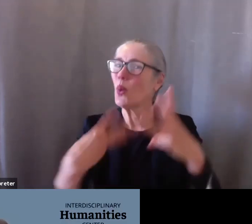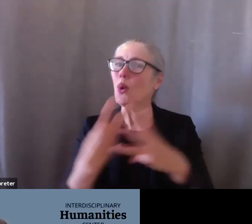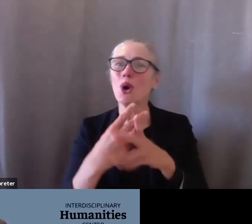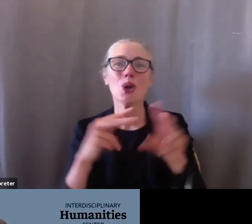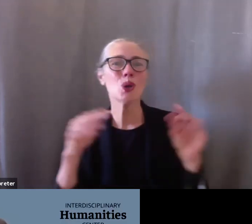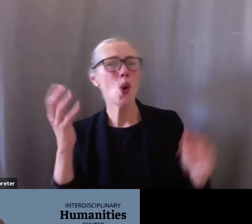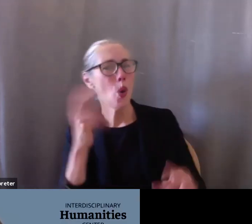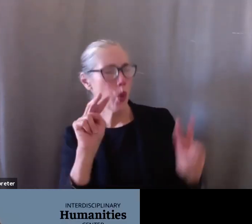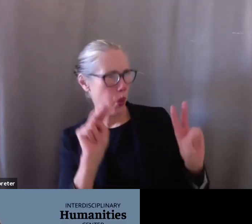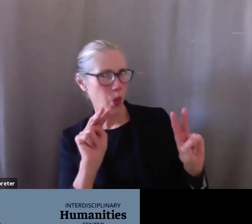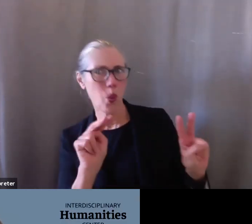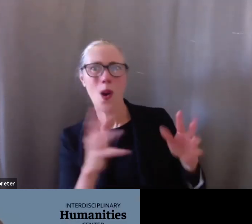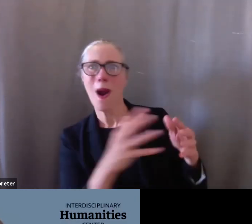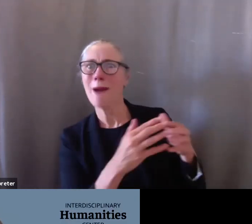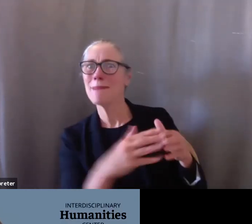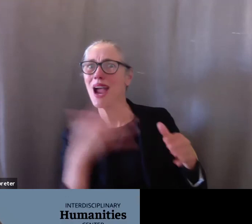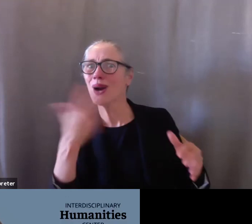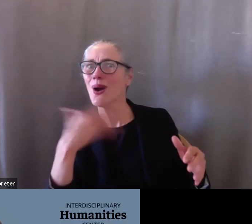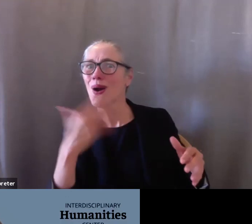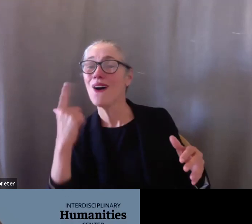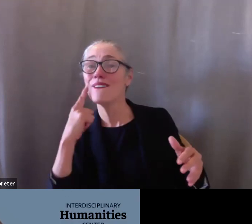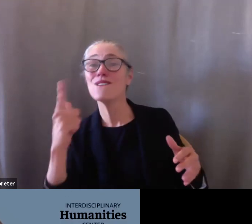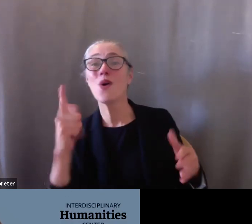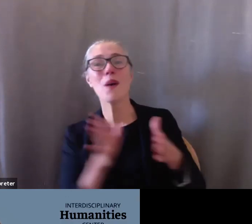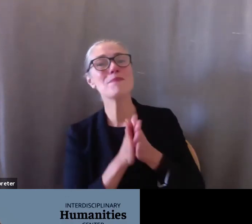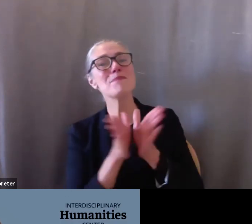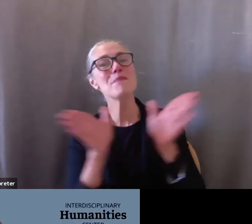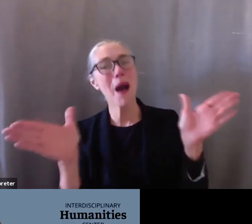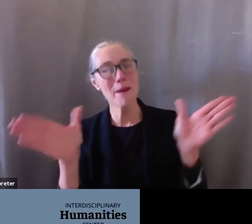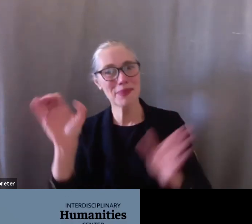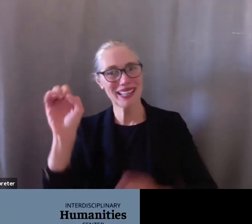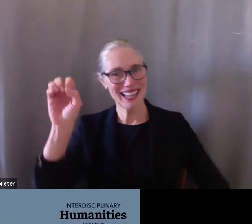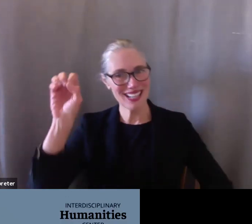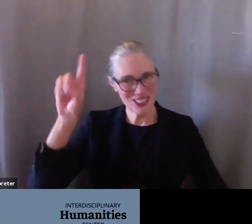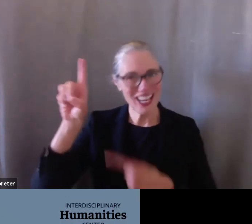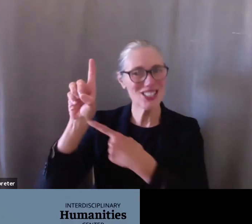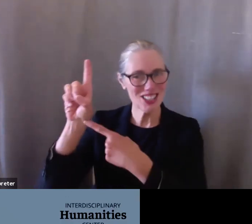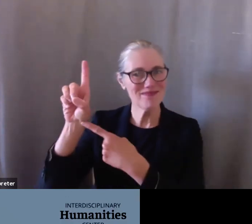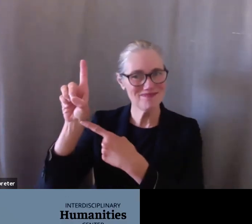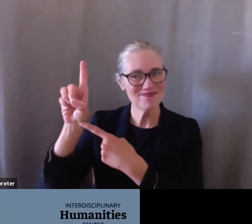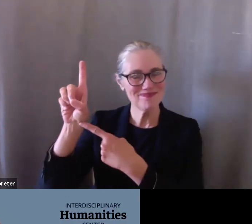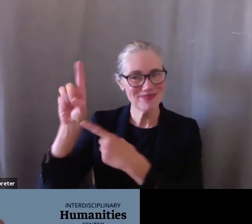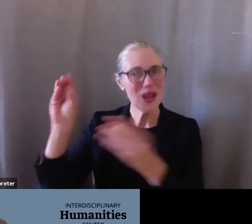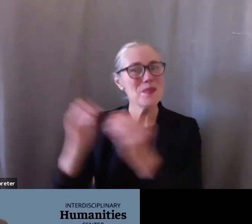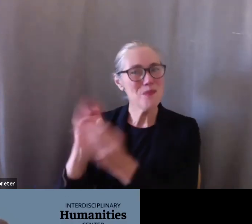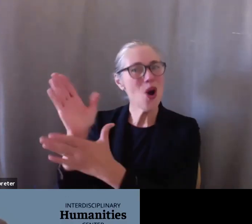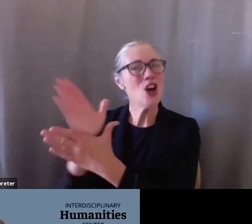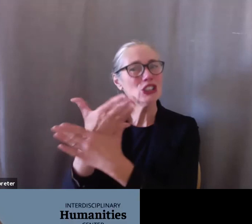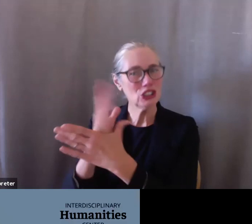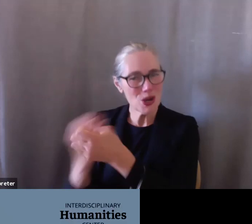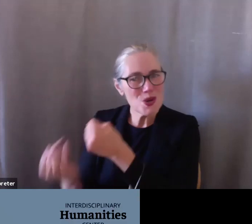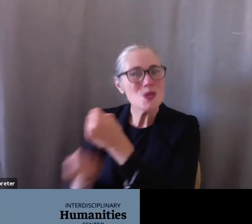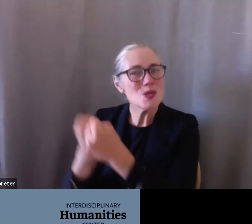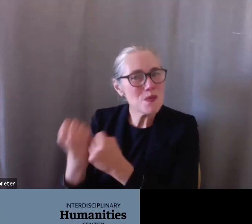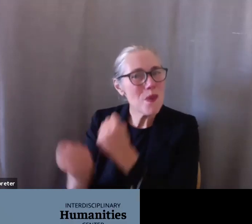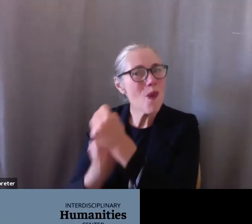simple economics, and there are cultural values associated with economic systems. And I really think that Southern planters